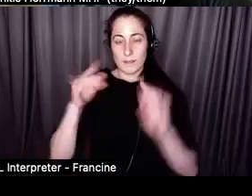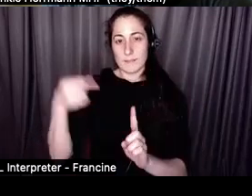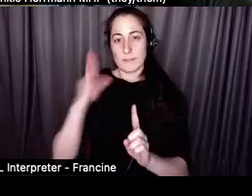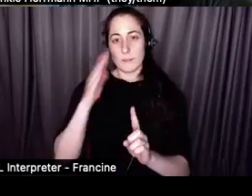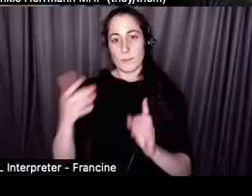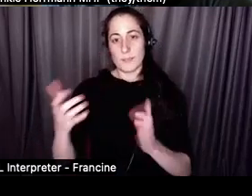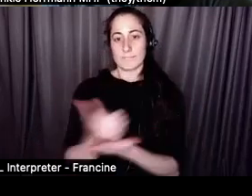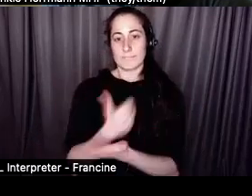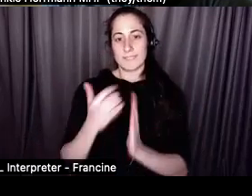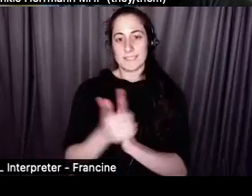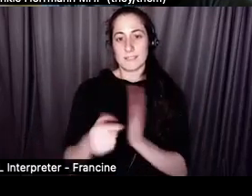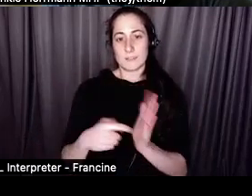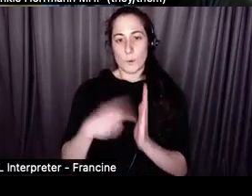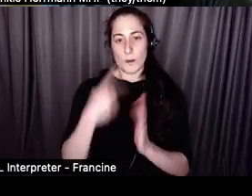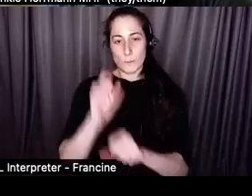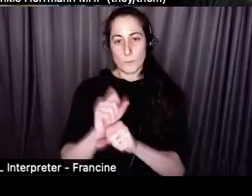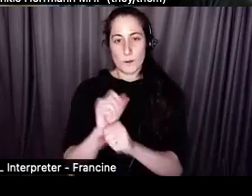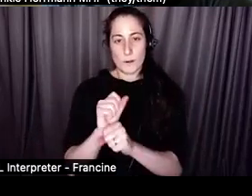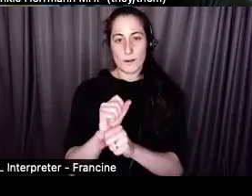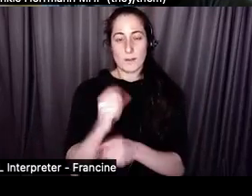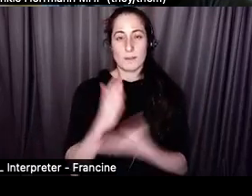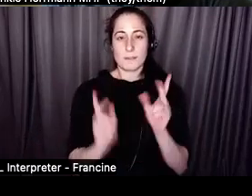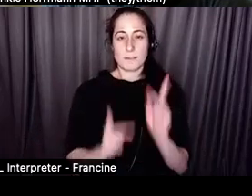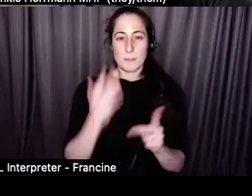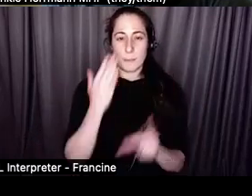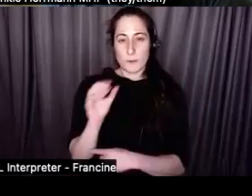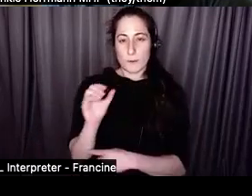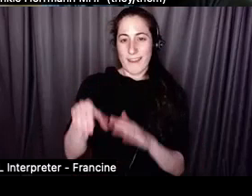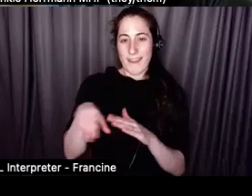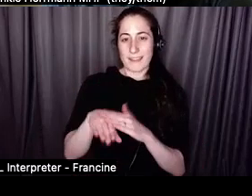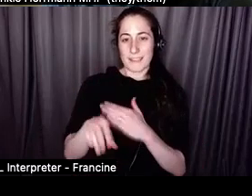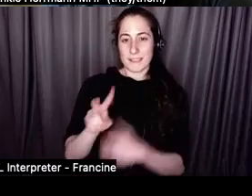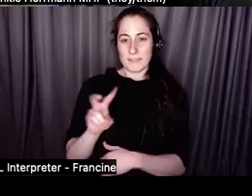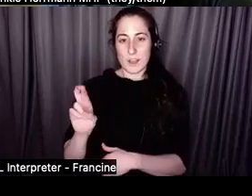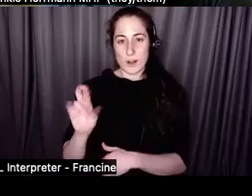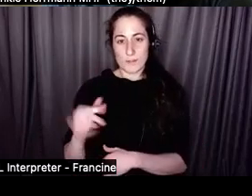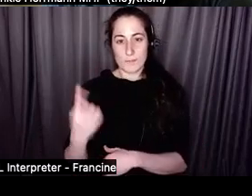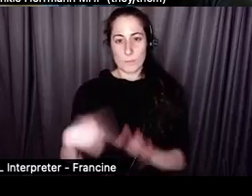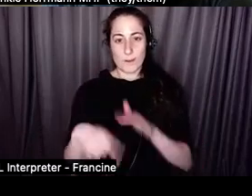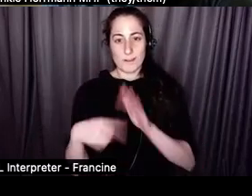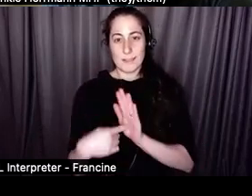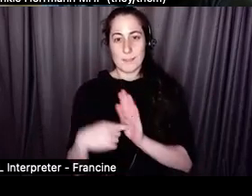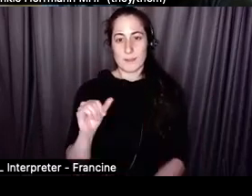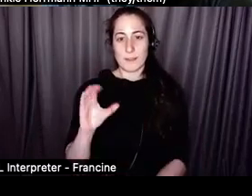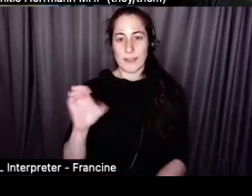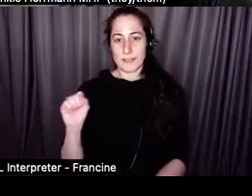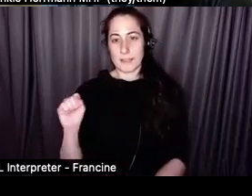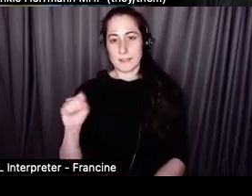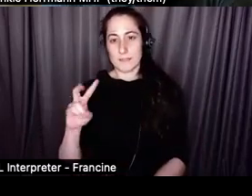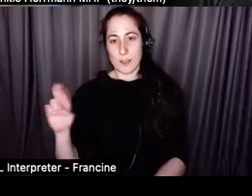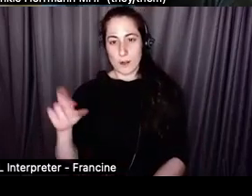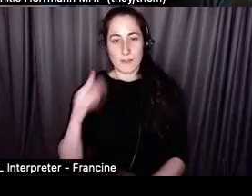achieving skills necessary for employment. Some folks might be familiar with Access VR. That's an example of an organization that provides those